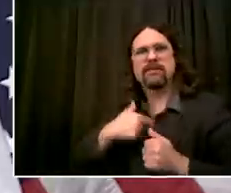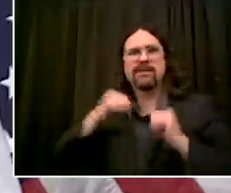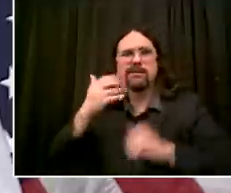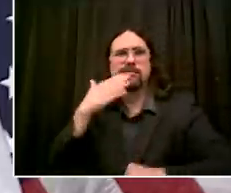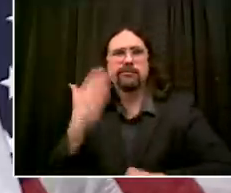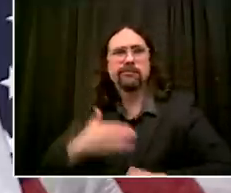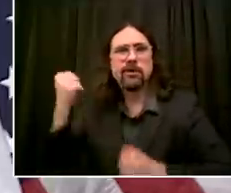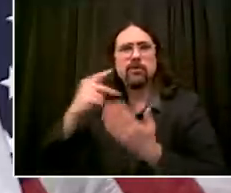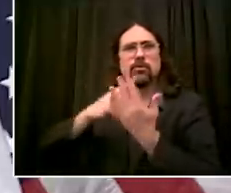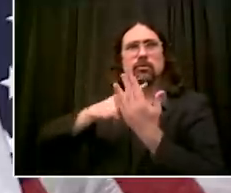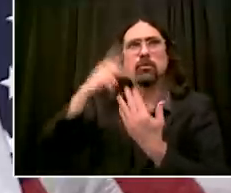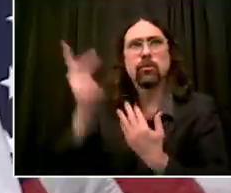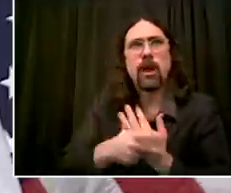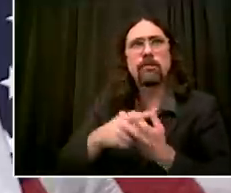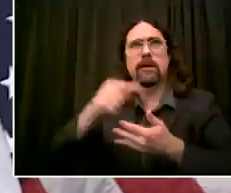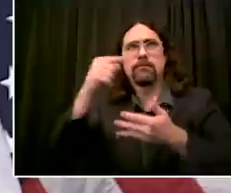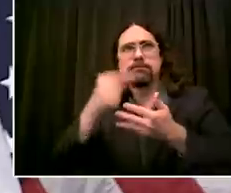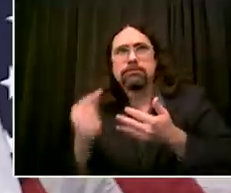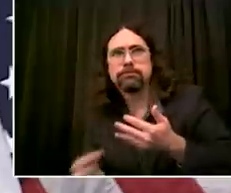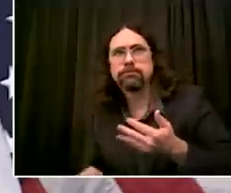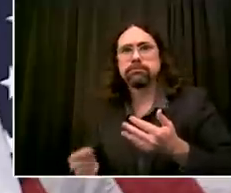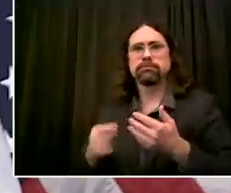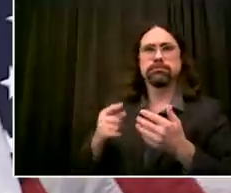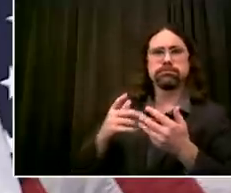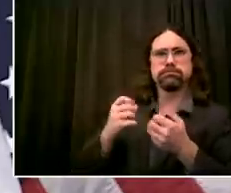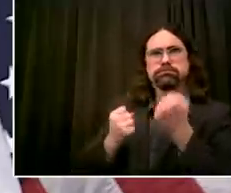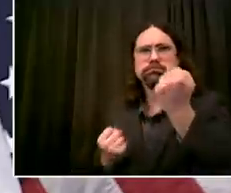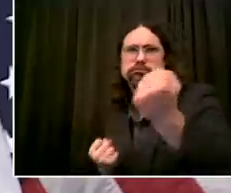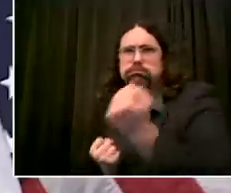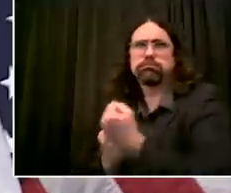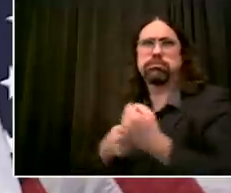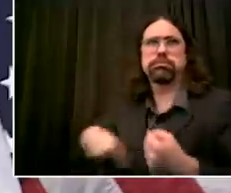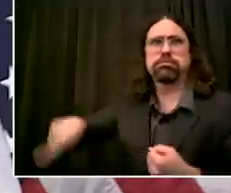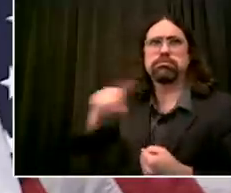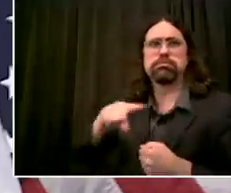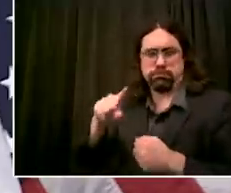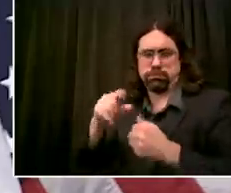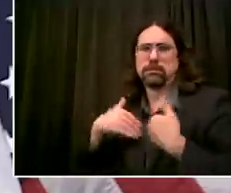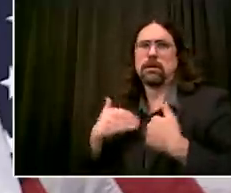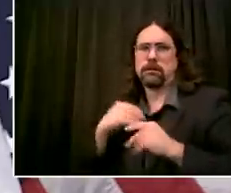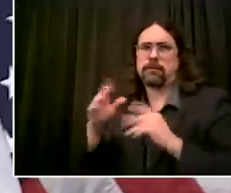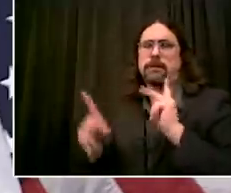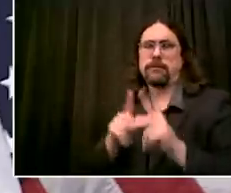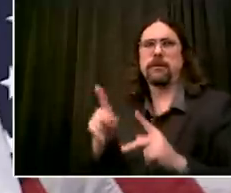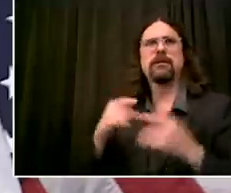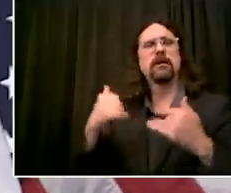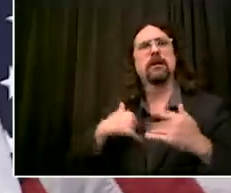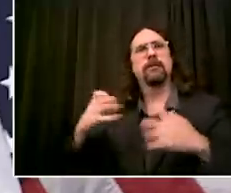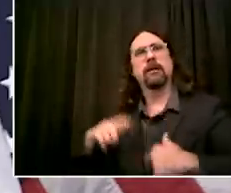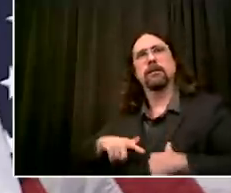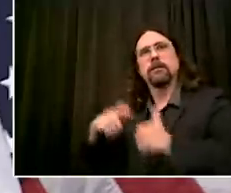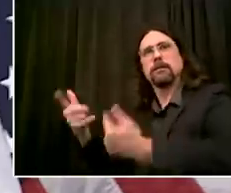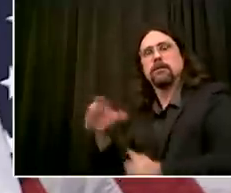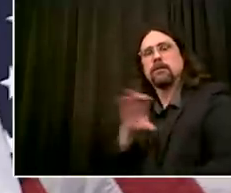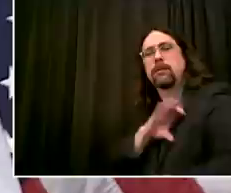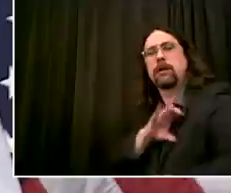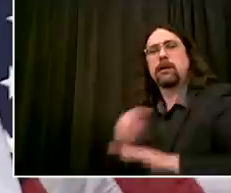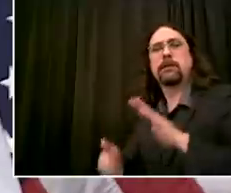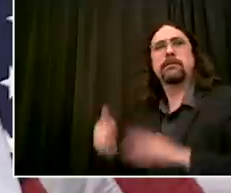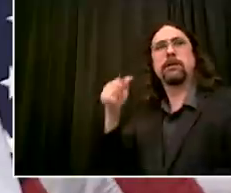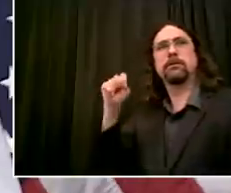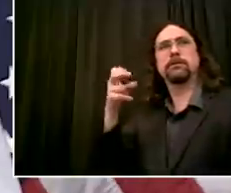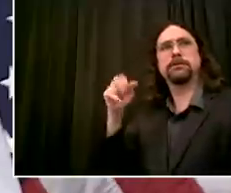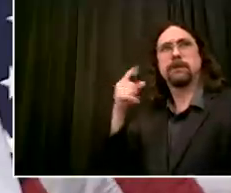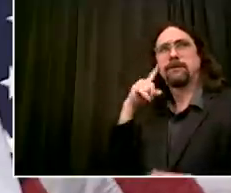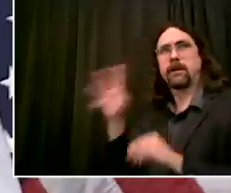in to speak to Rosa's question, but also I think the people in New York City right now need to hear again your vision of youth policing.